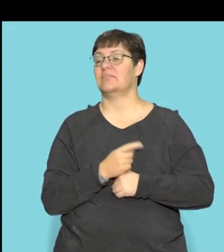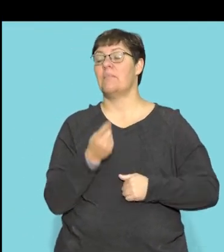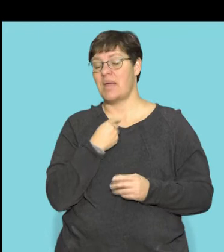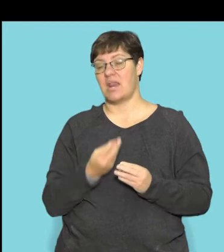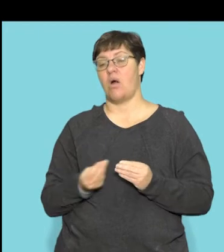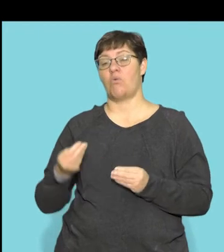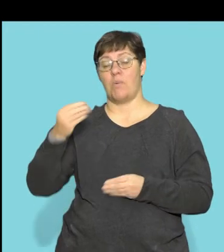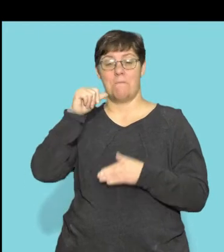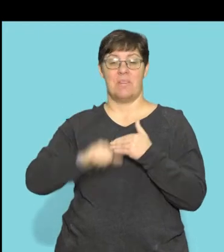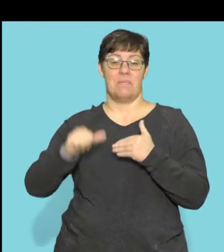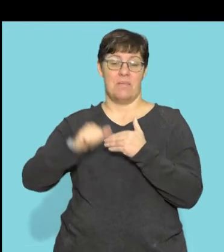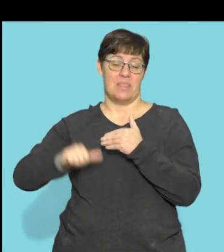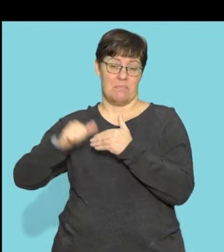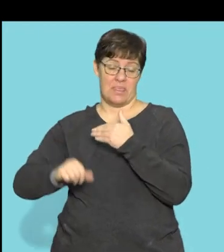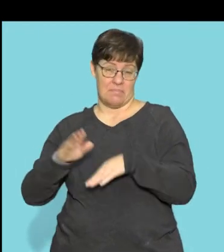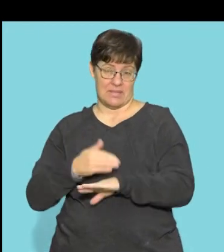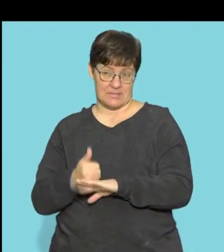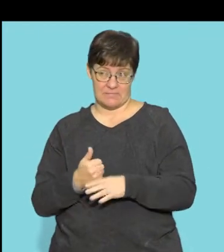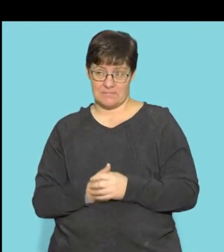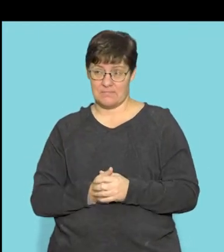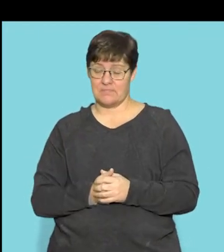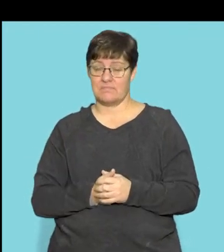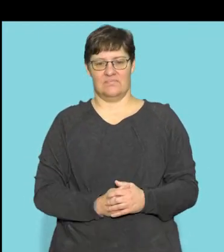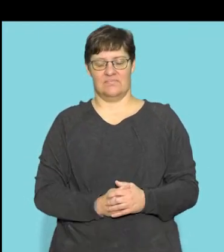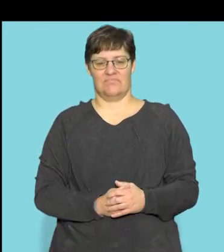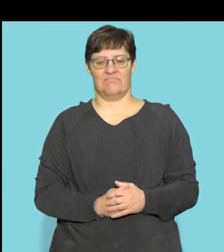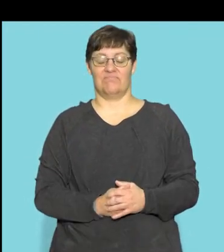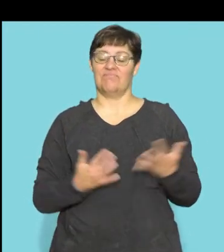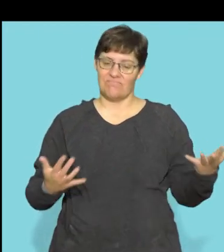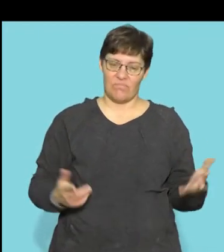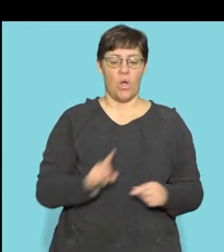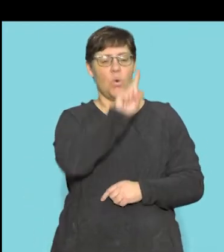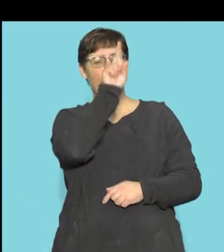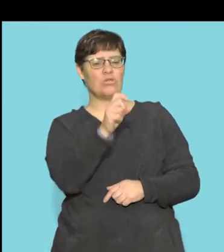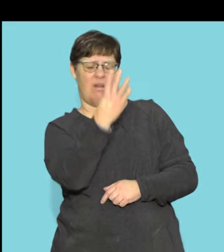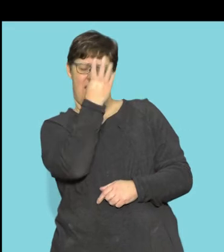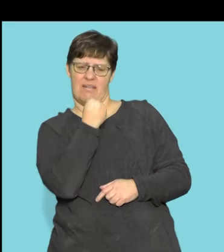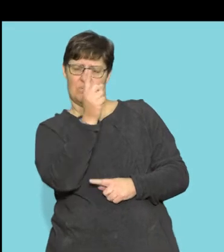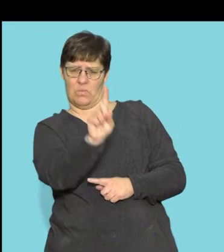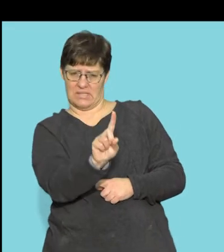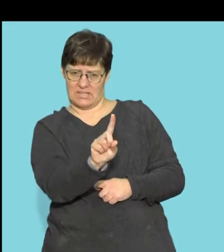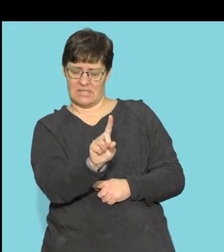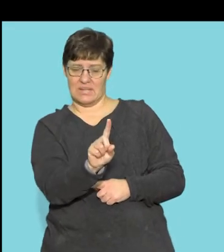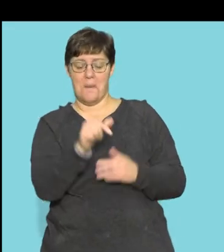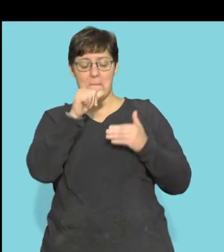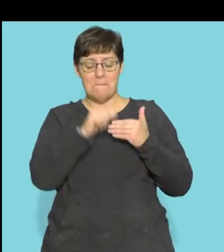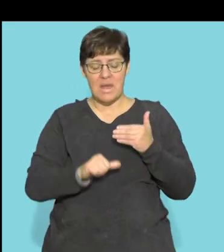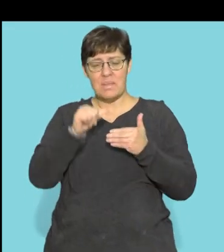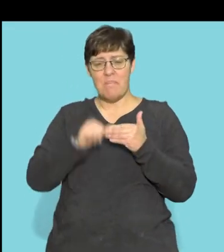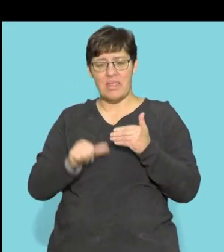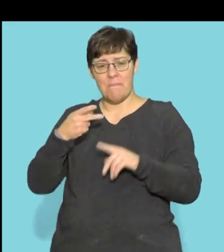was compounded on a month-to-month basis. So the question says, calculate the